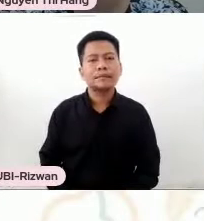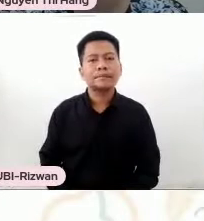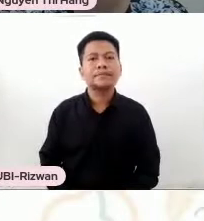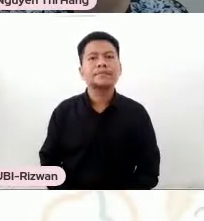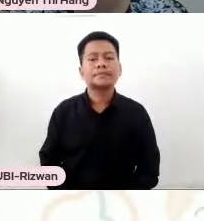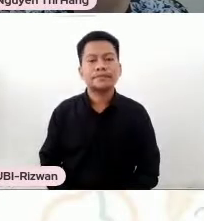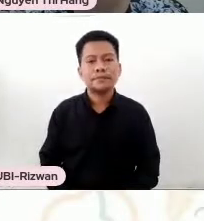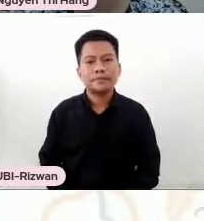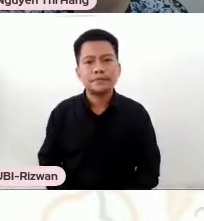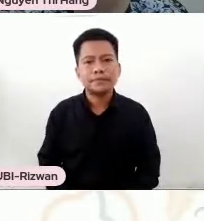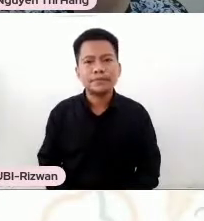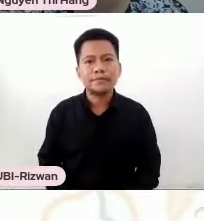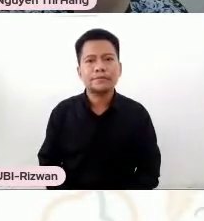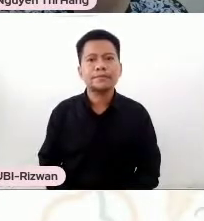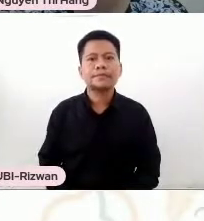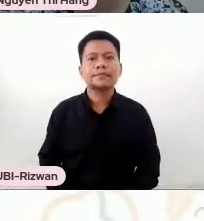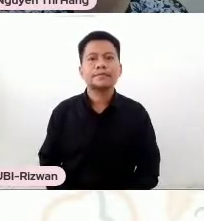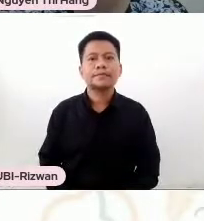today.